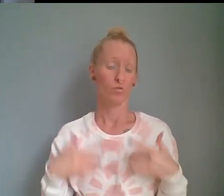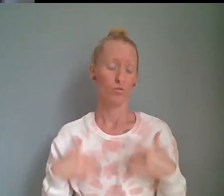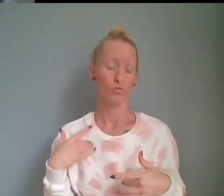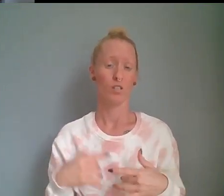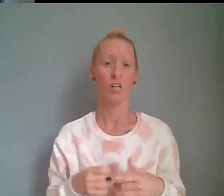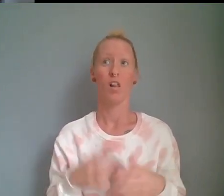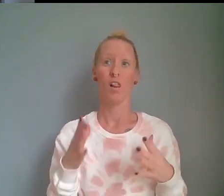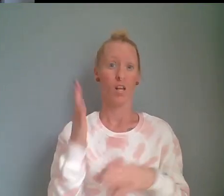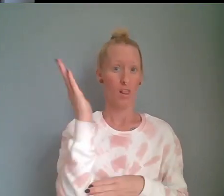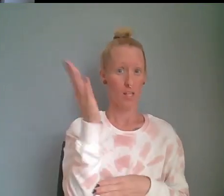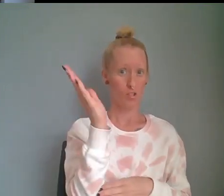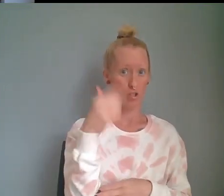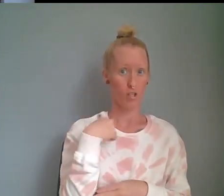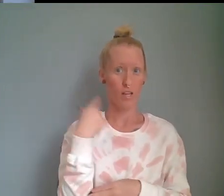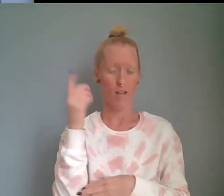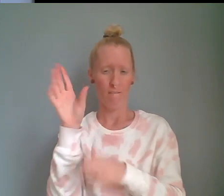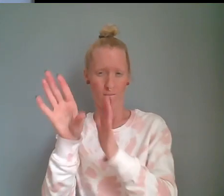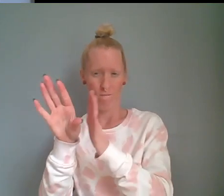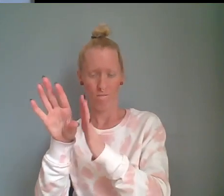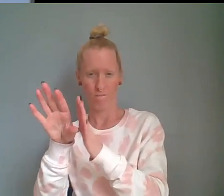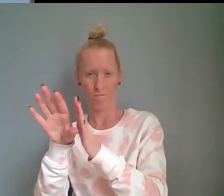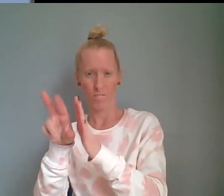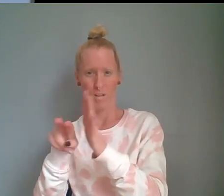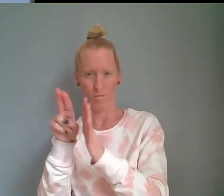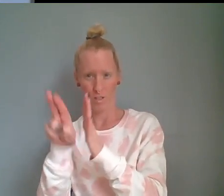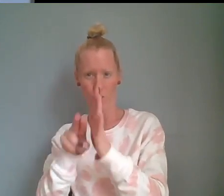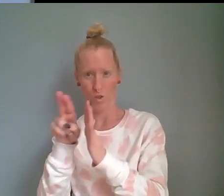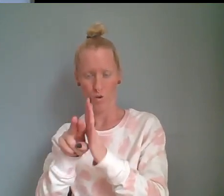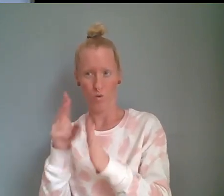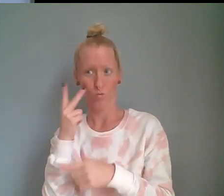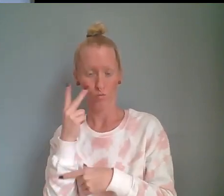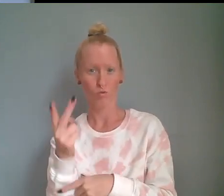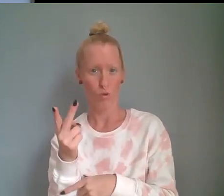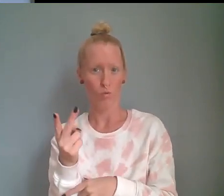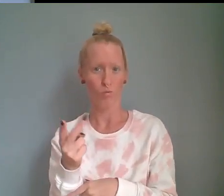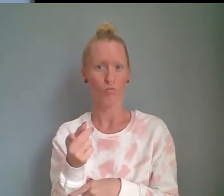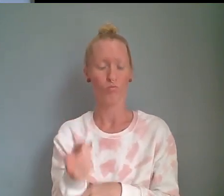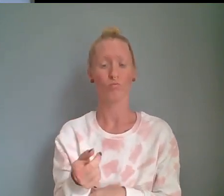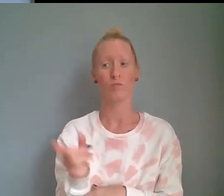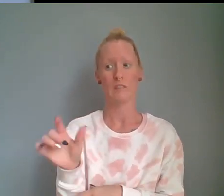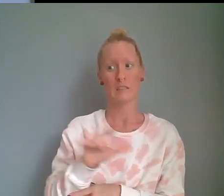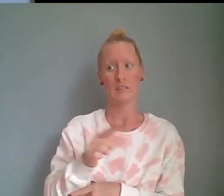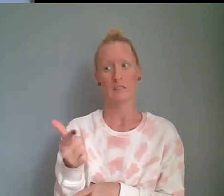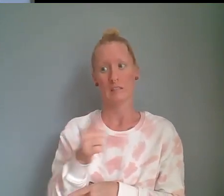show you as well. So I'm going to be roaming around and changing venues here fairly often.